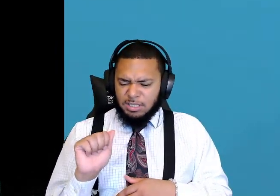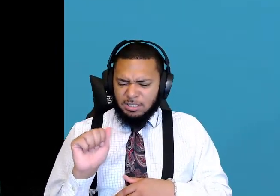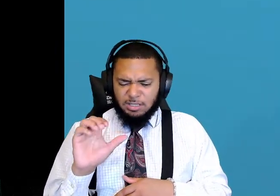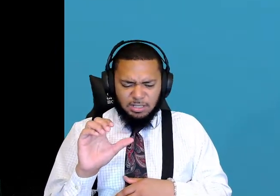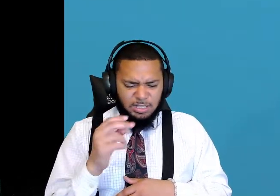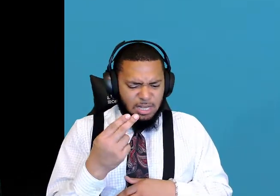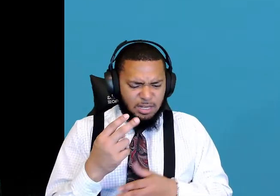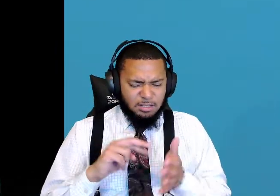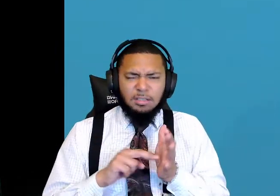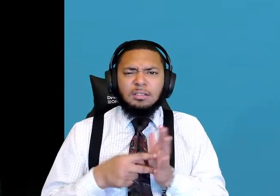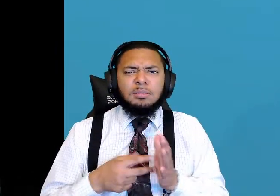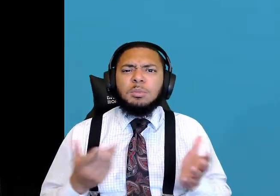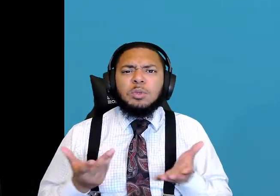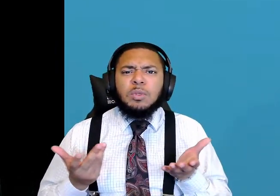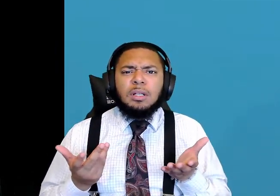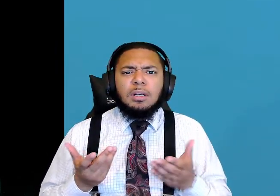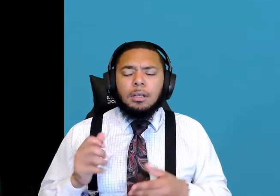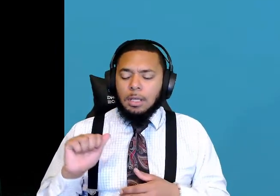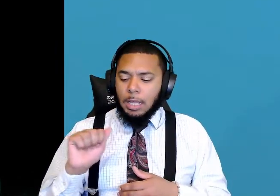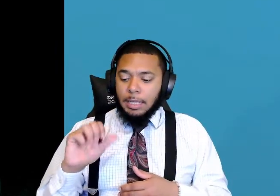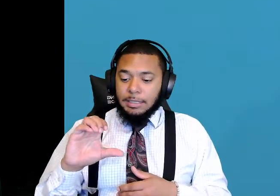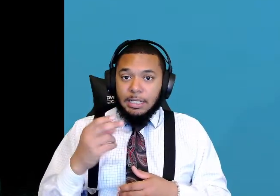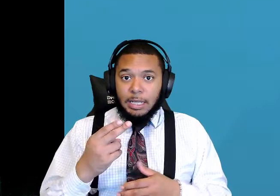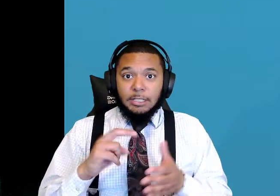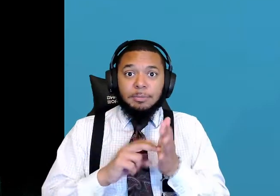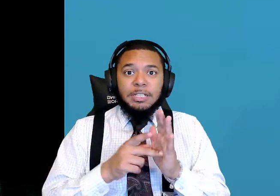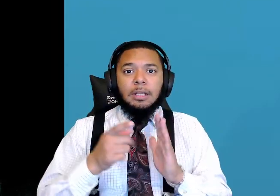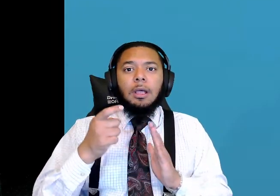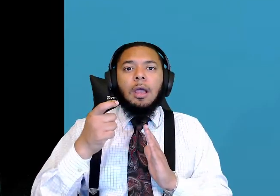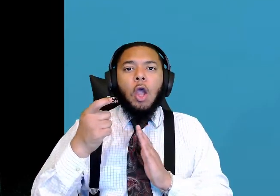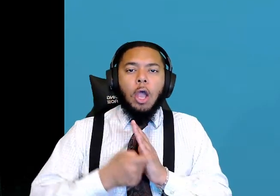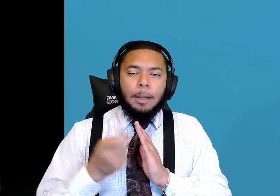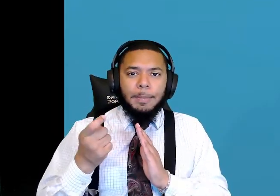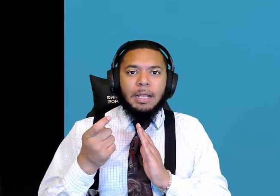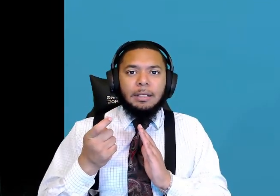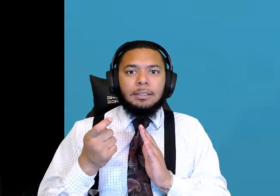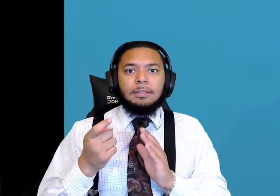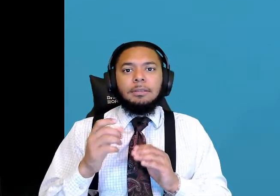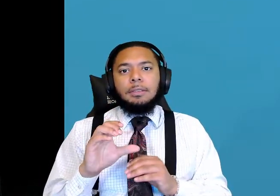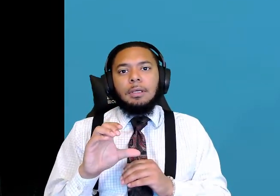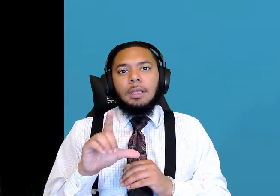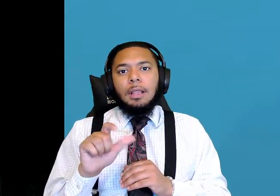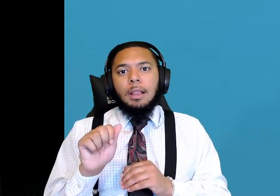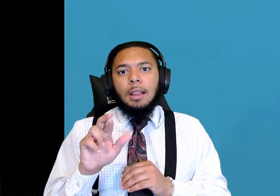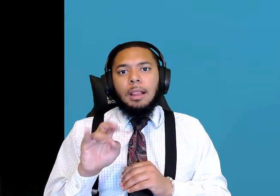that? ACH stands for Automated